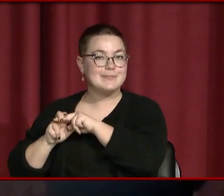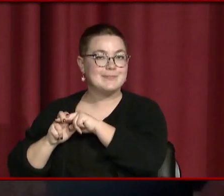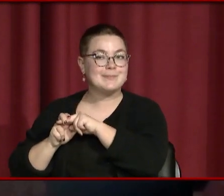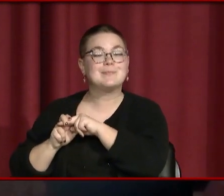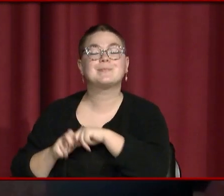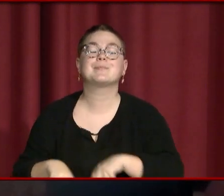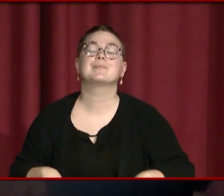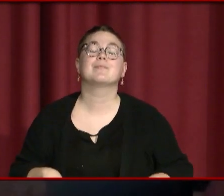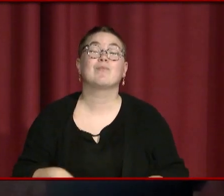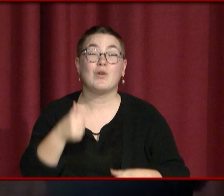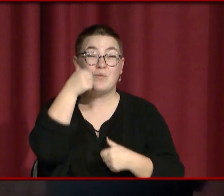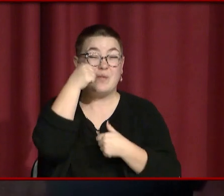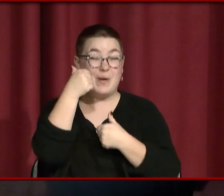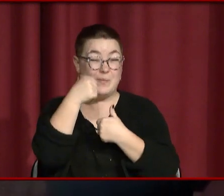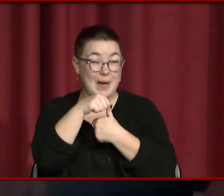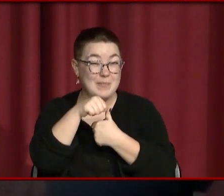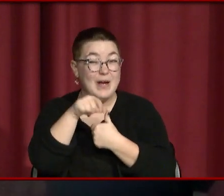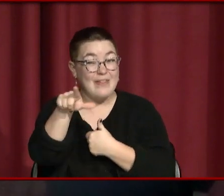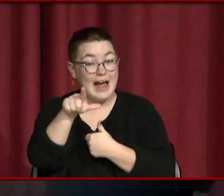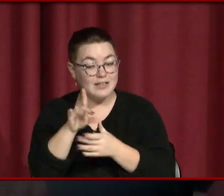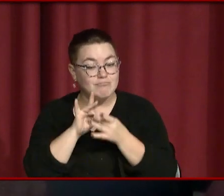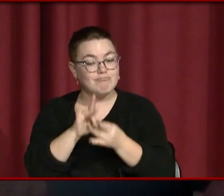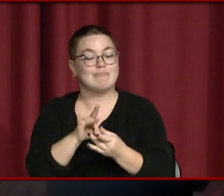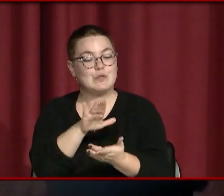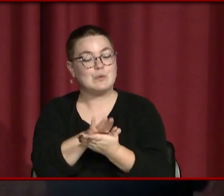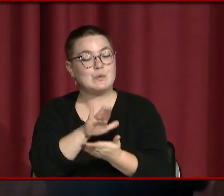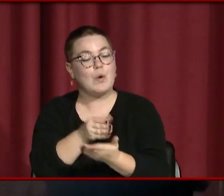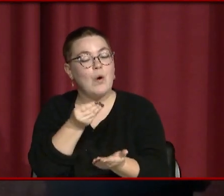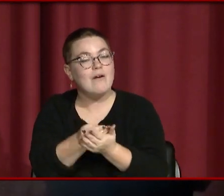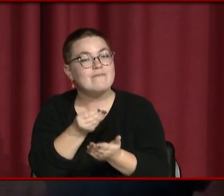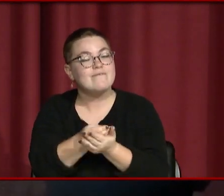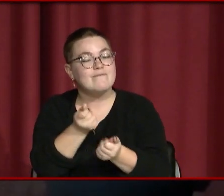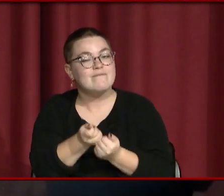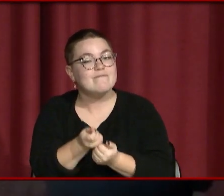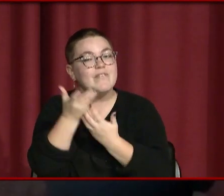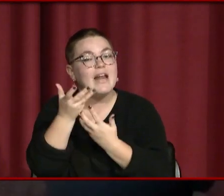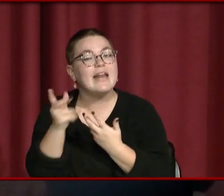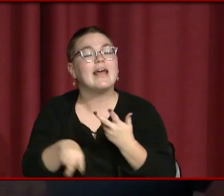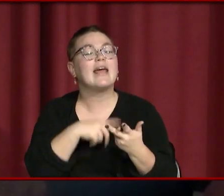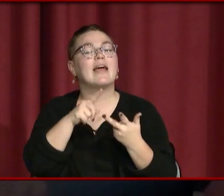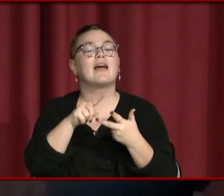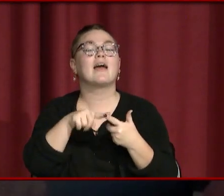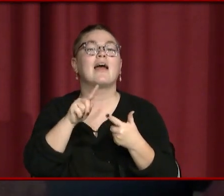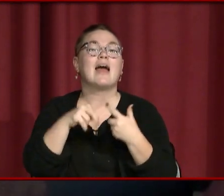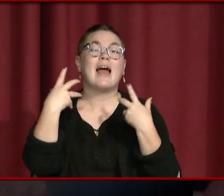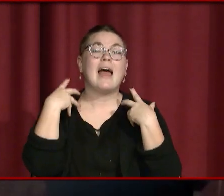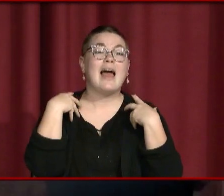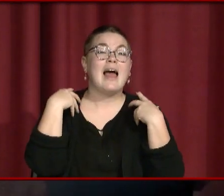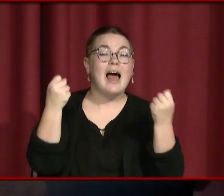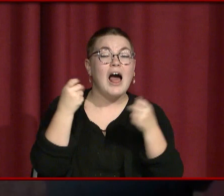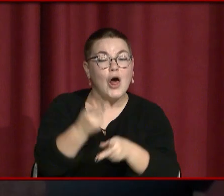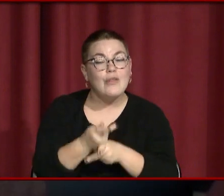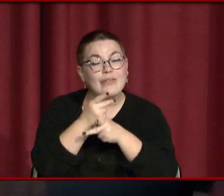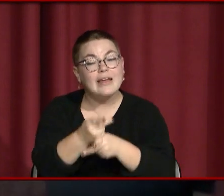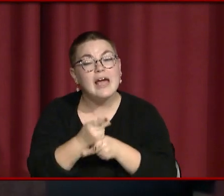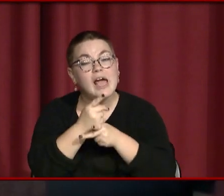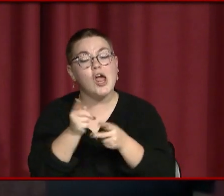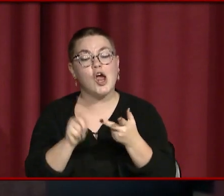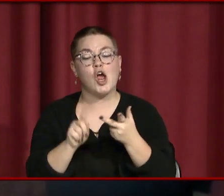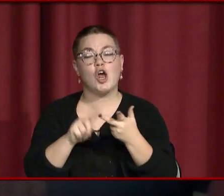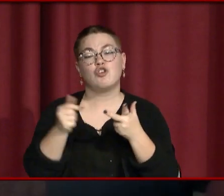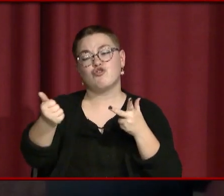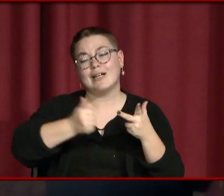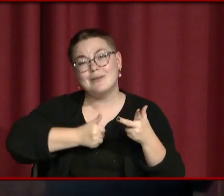mind that that's where school funding and a lot of healthcare decisions, transportation